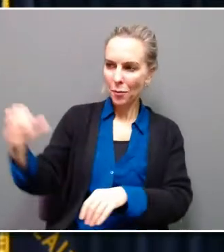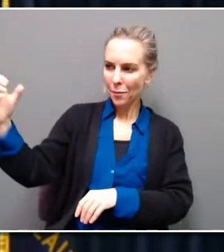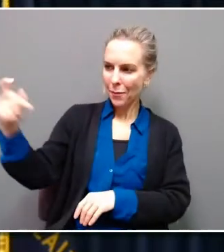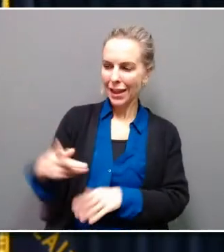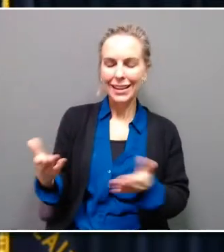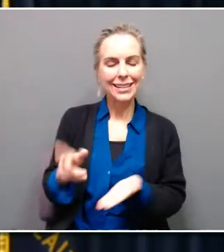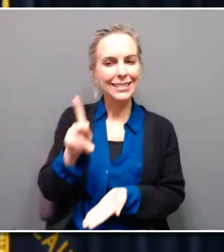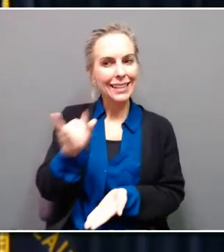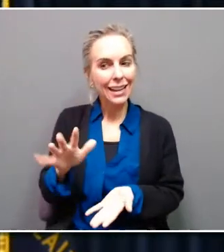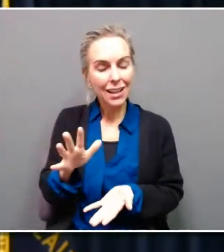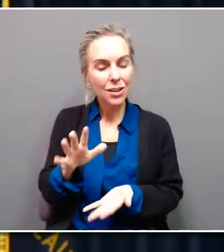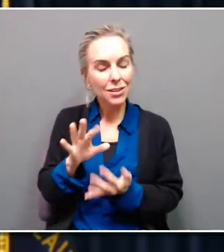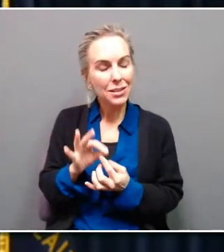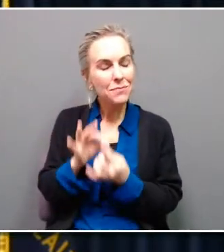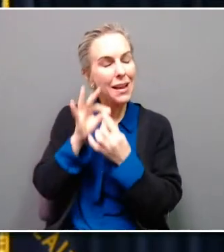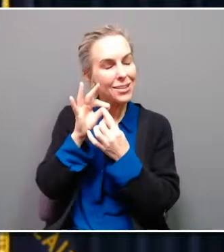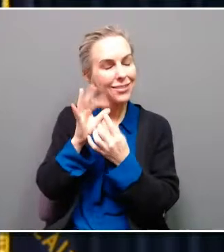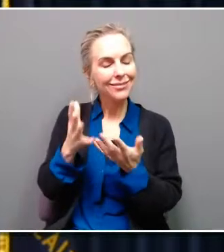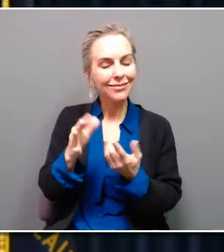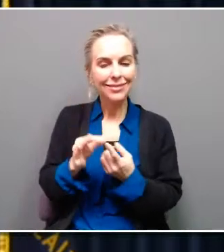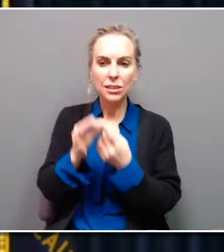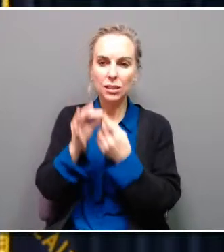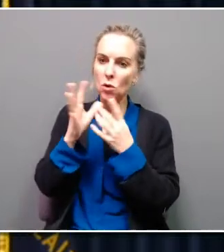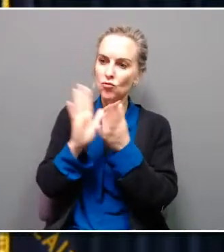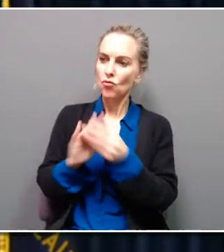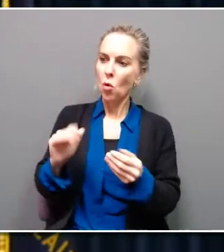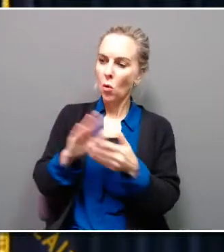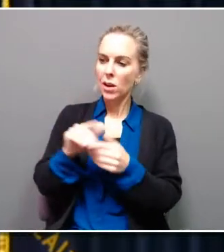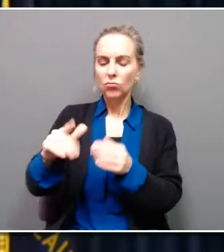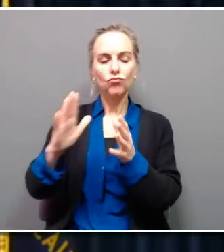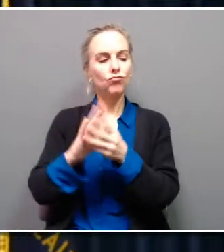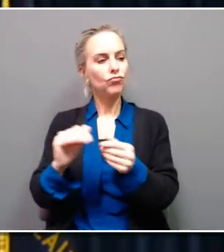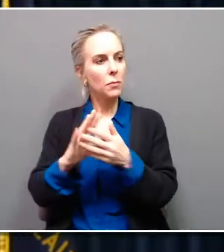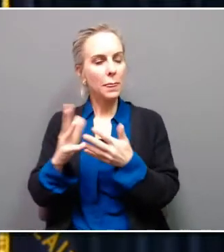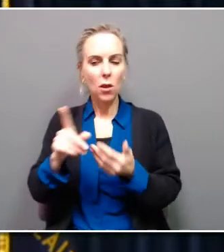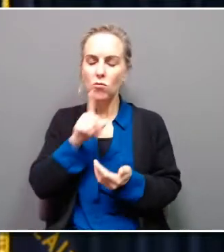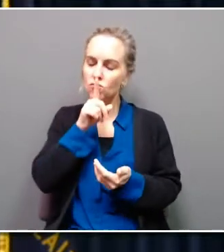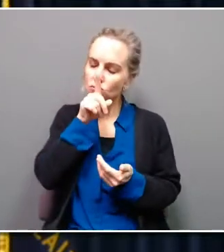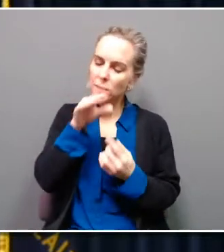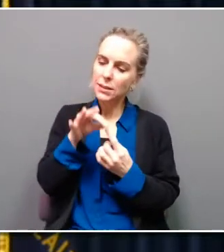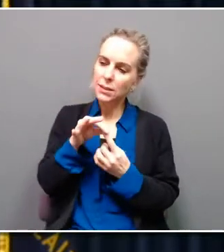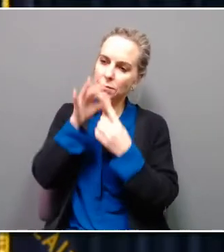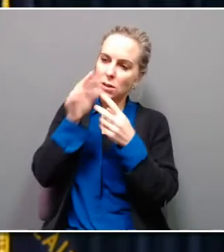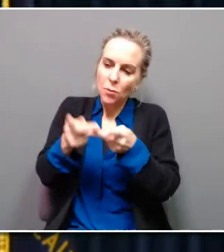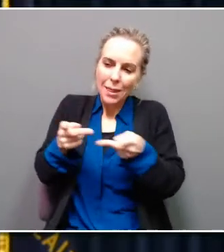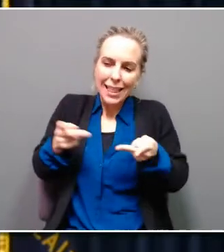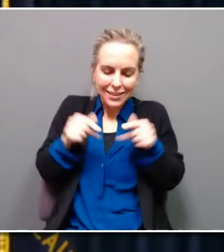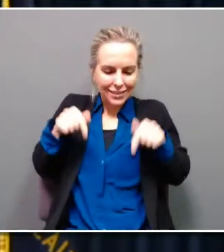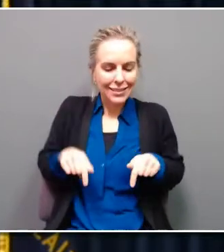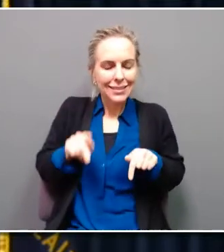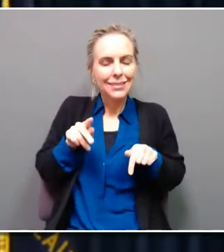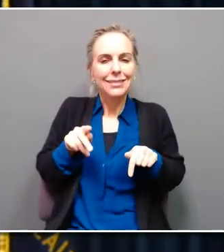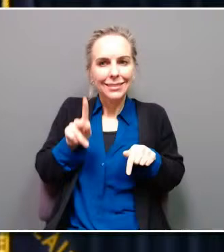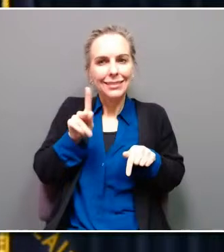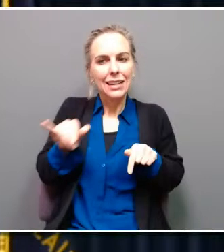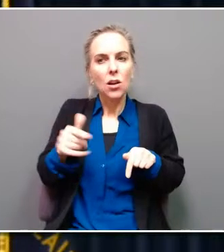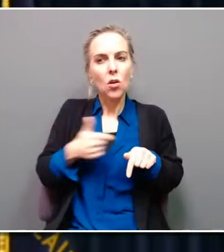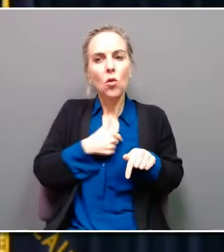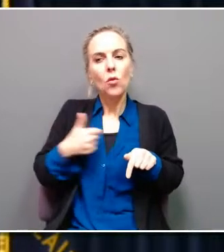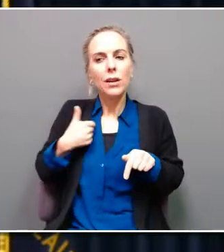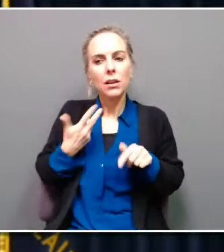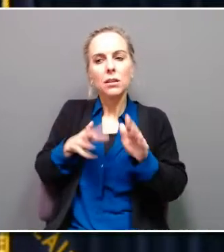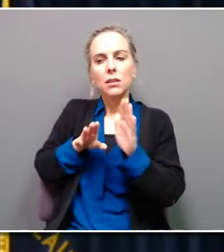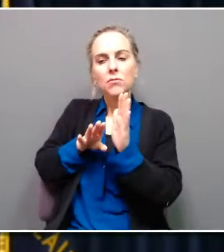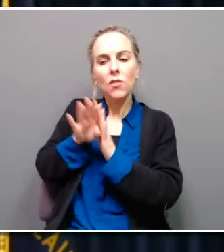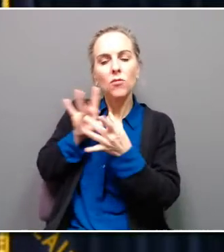a pretty special thing and a pretty special story that talks about a really special place. We've developed a good friendship,